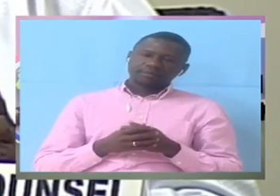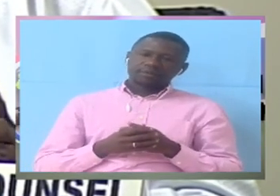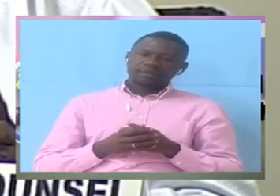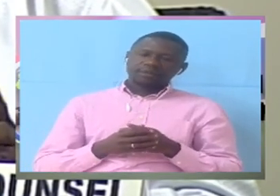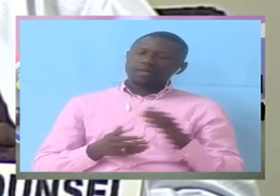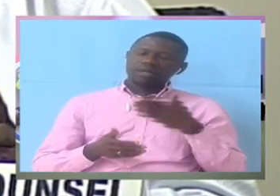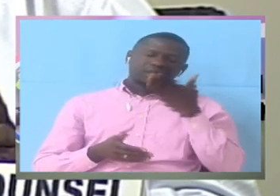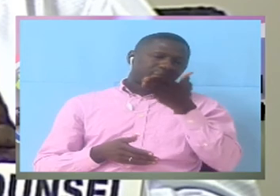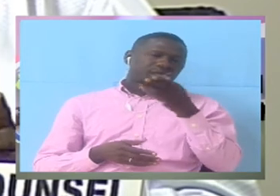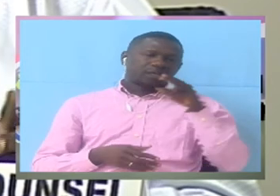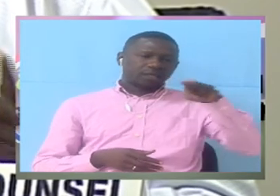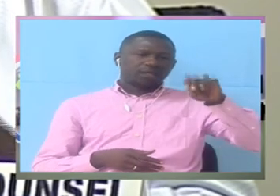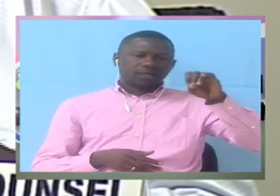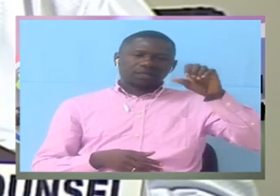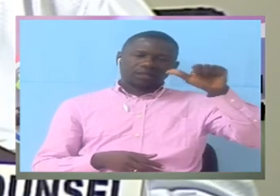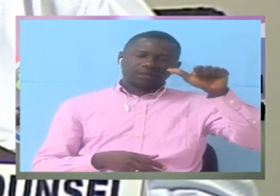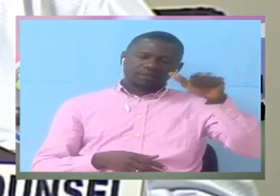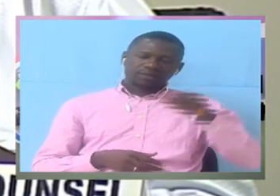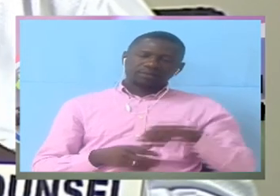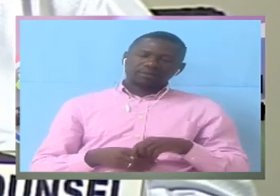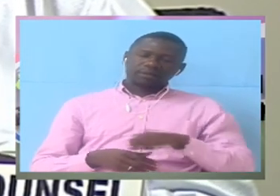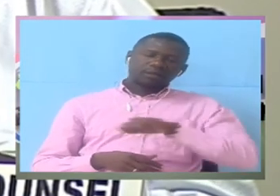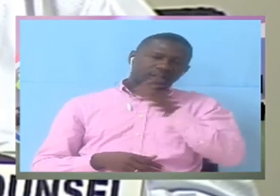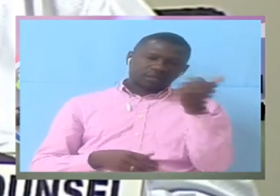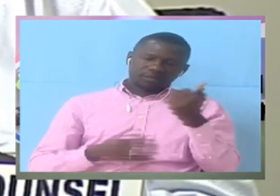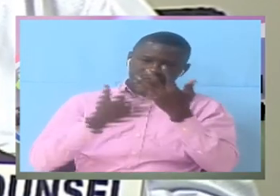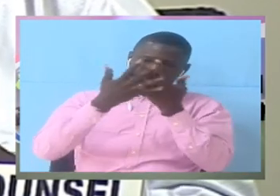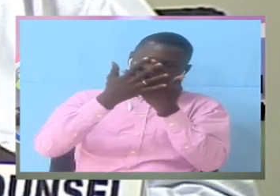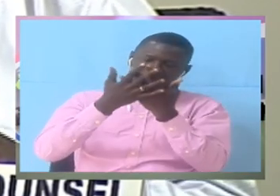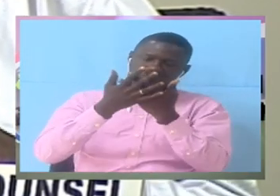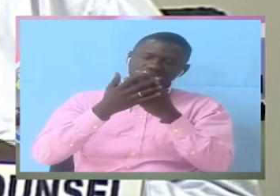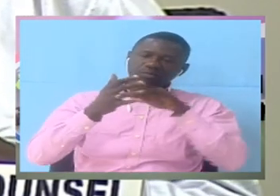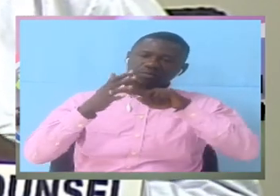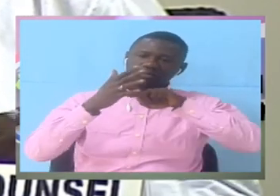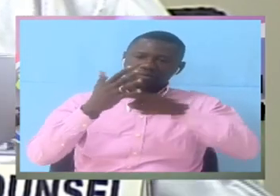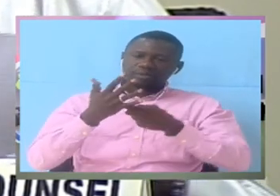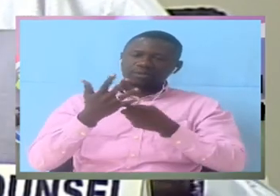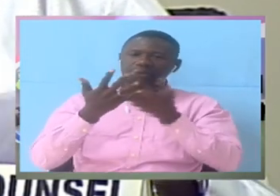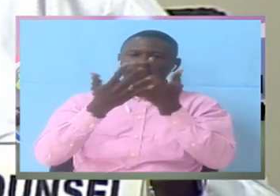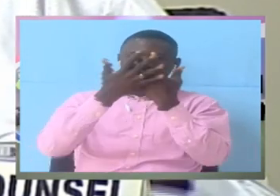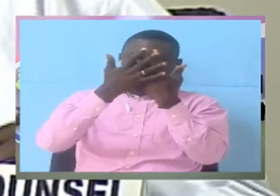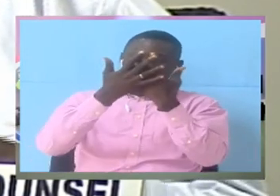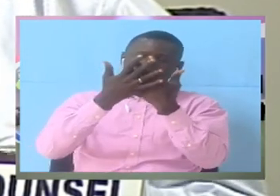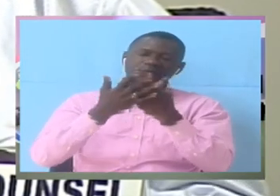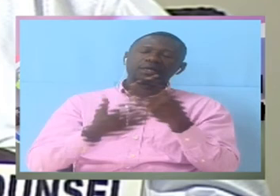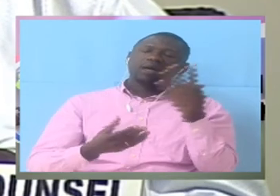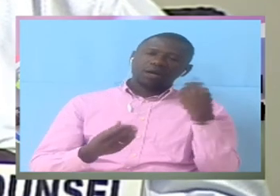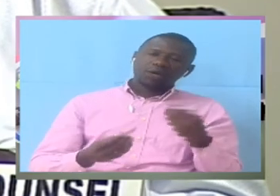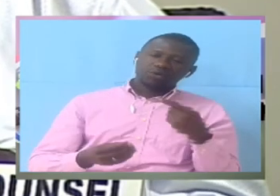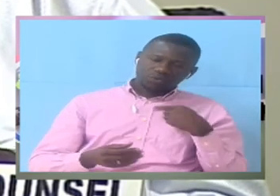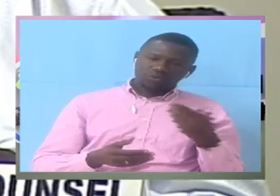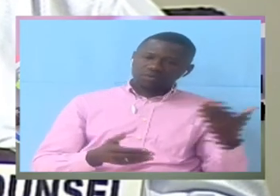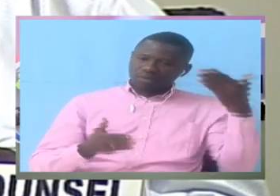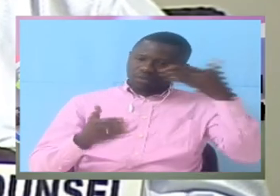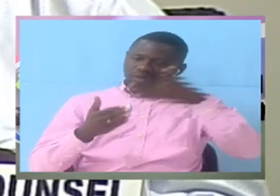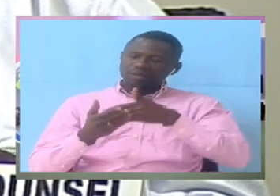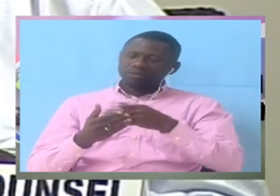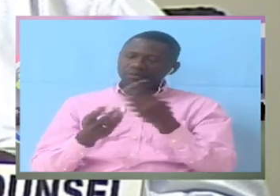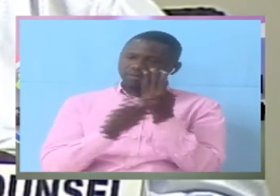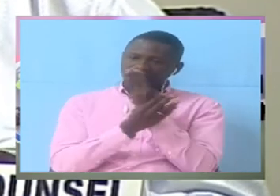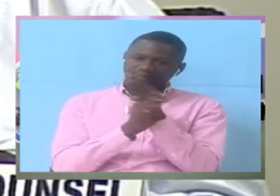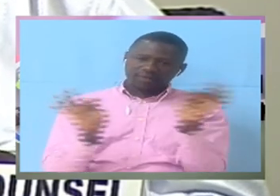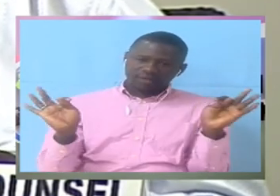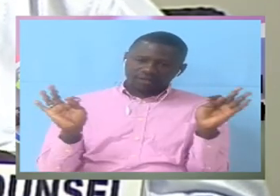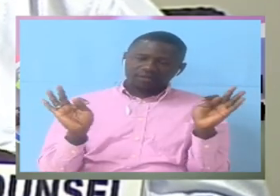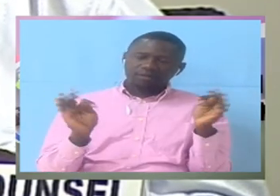At NIA. NIA. And at the Mile 2 prison. And in Mile 2 prisons. And how you came subsequently to be released